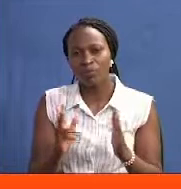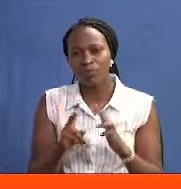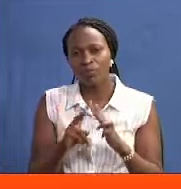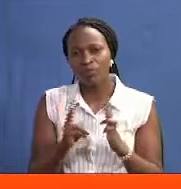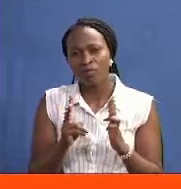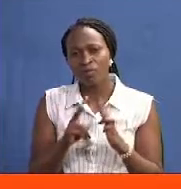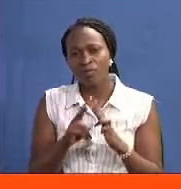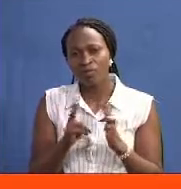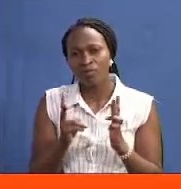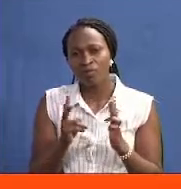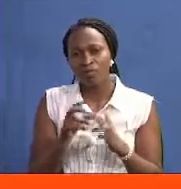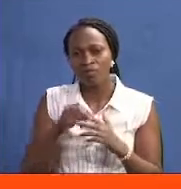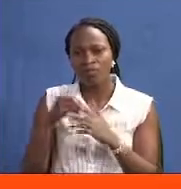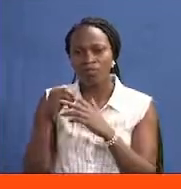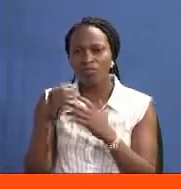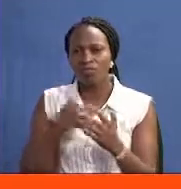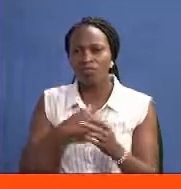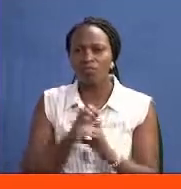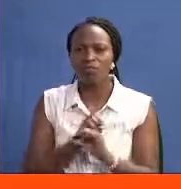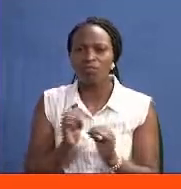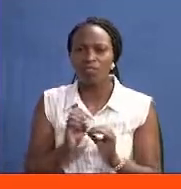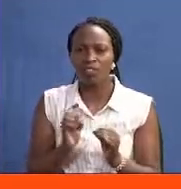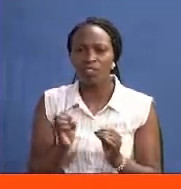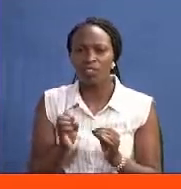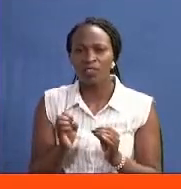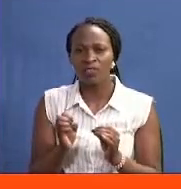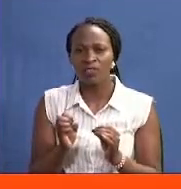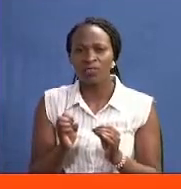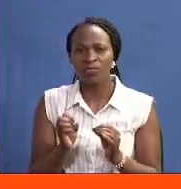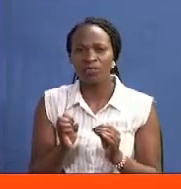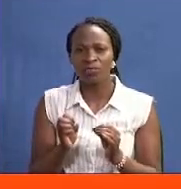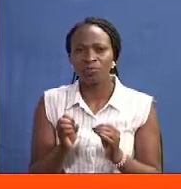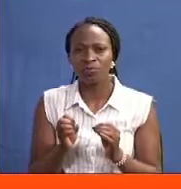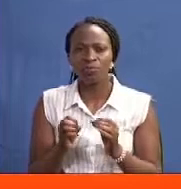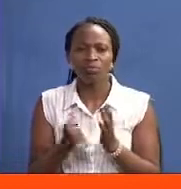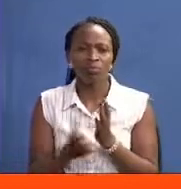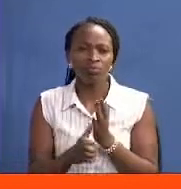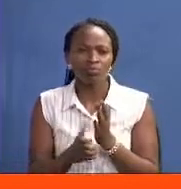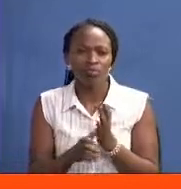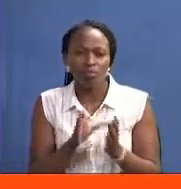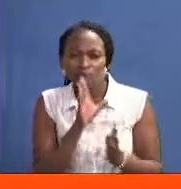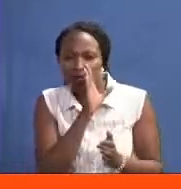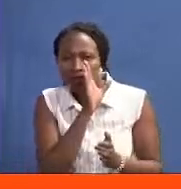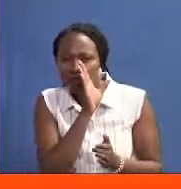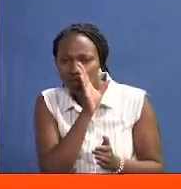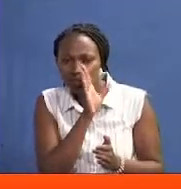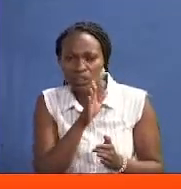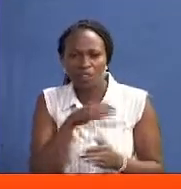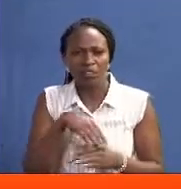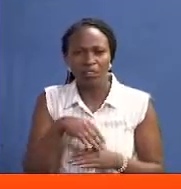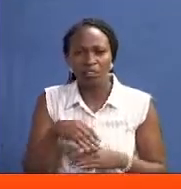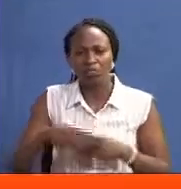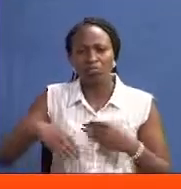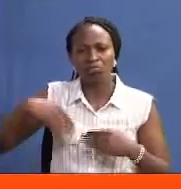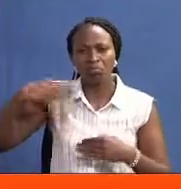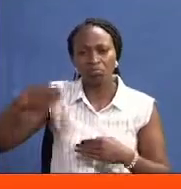they are lost for choice, really. Mm-hmm. Look at how many breaking news and issues and gossips and everything is happening every day.